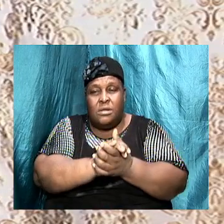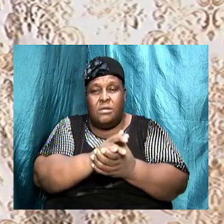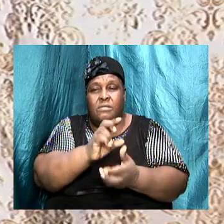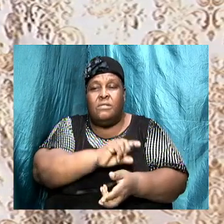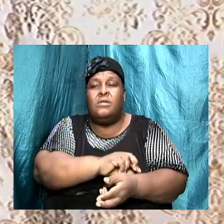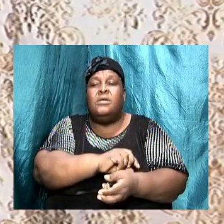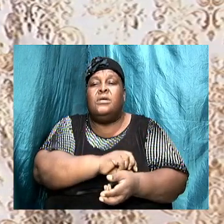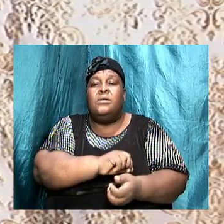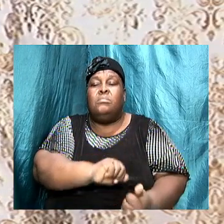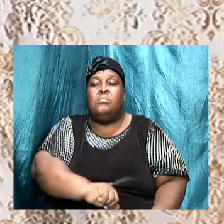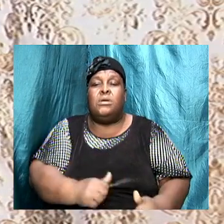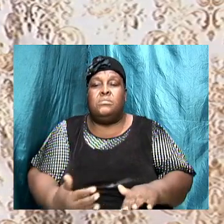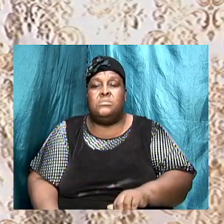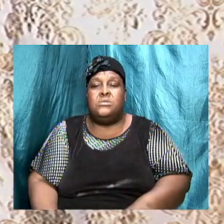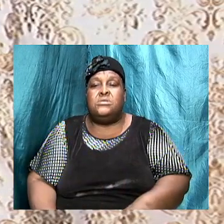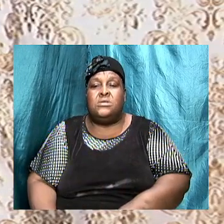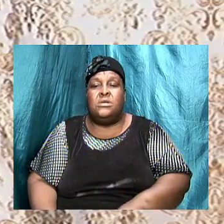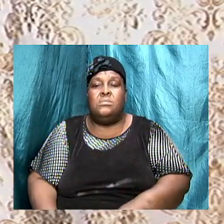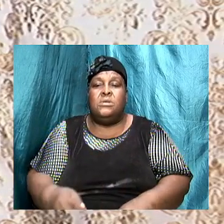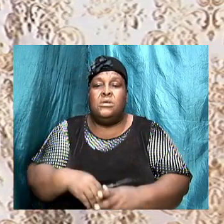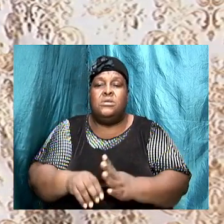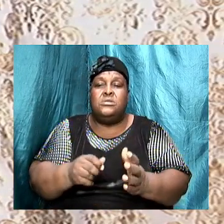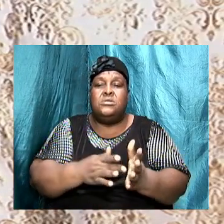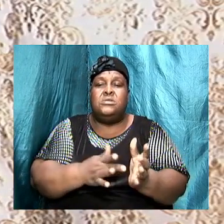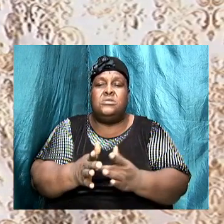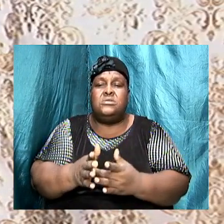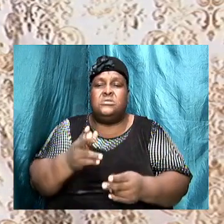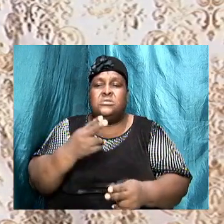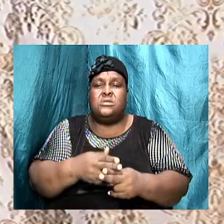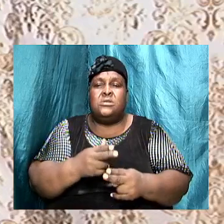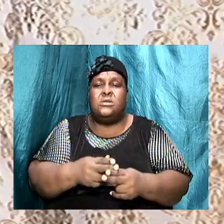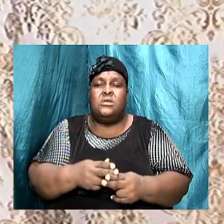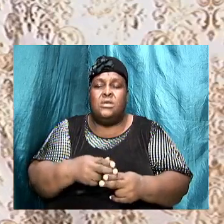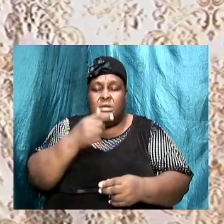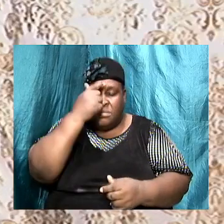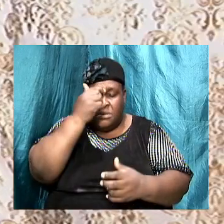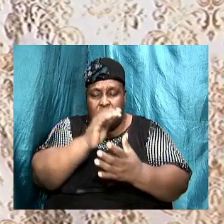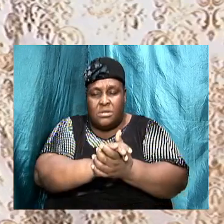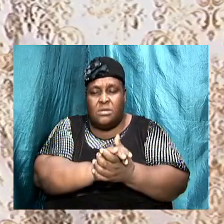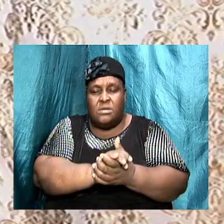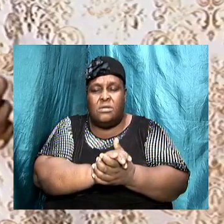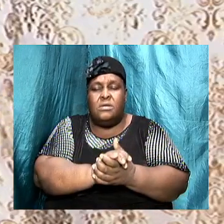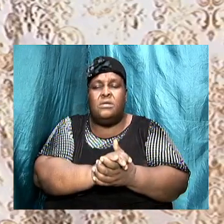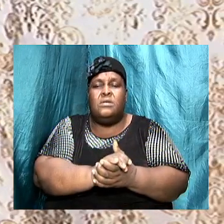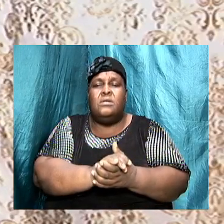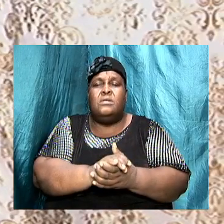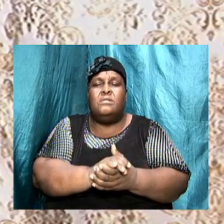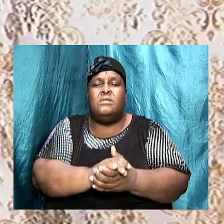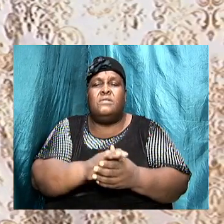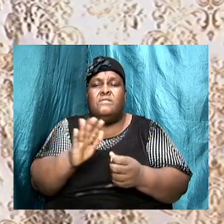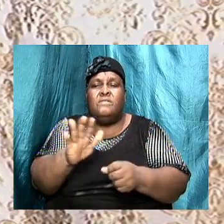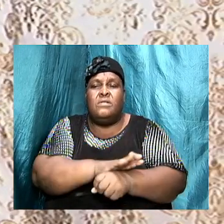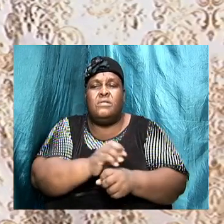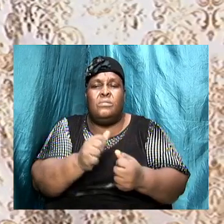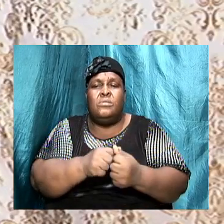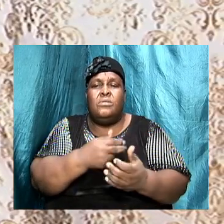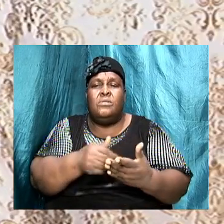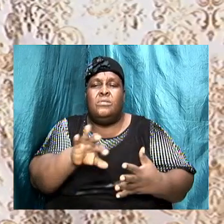name. Belief plays a part in the infilling of the Holy Spirit. Belief plays a part in living holy.